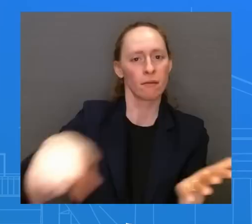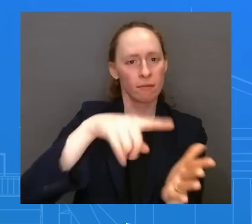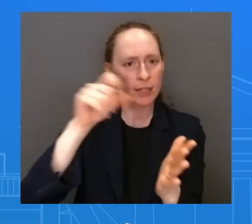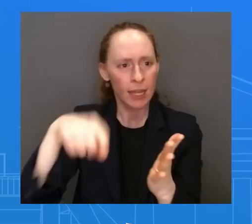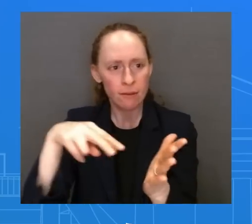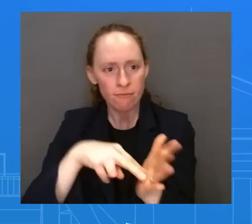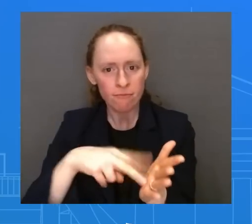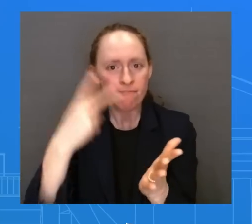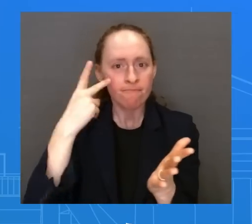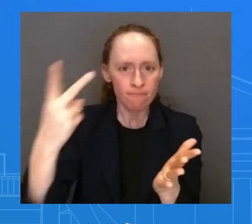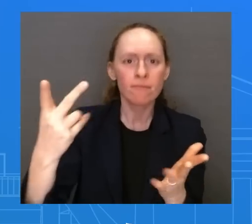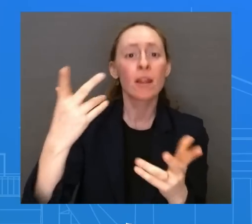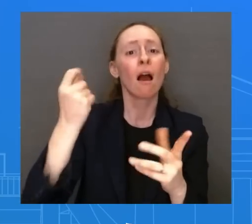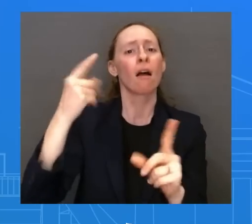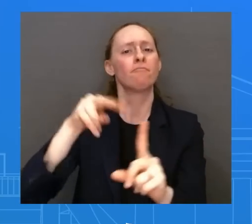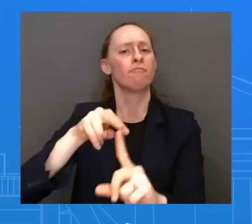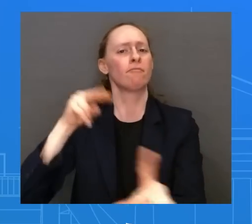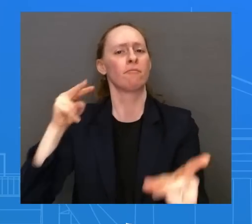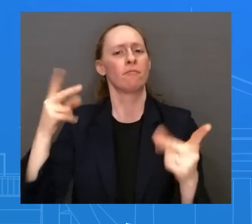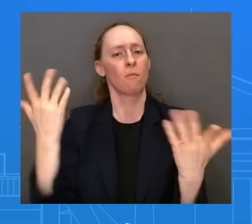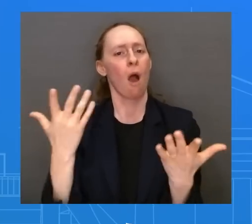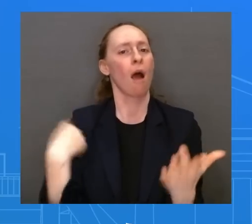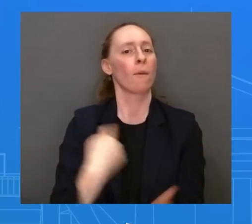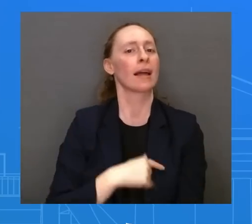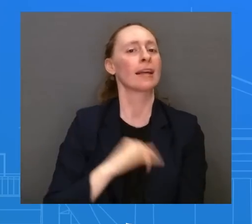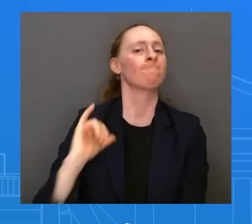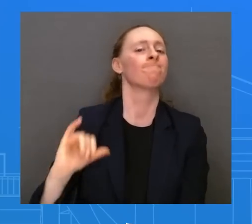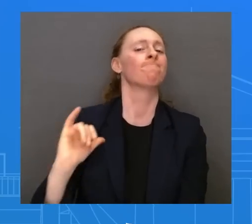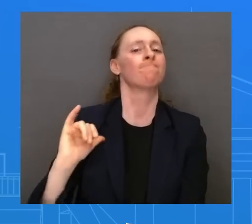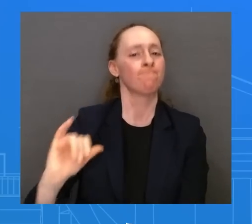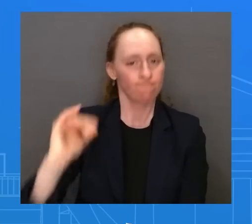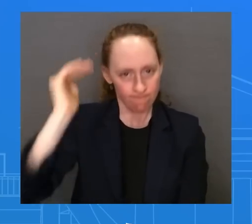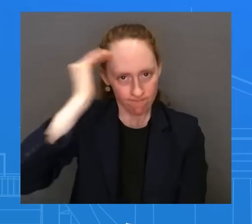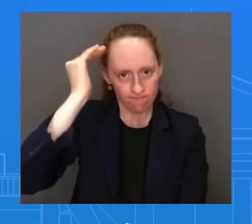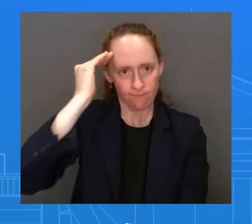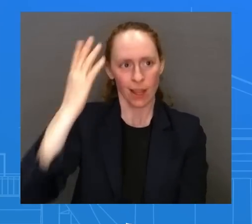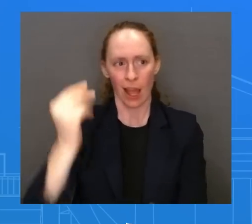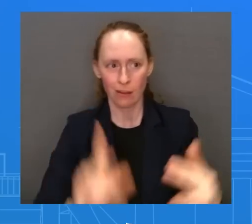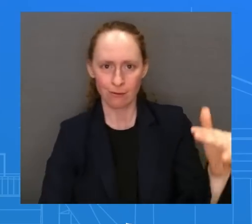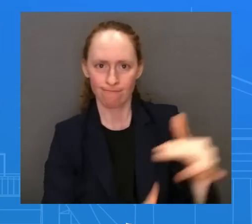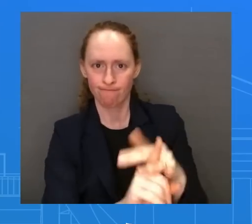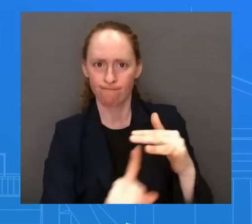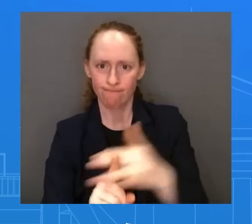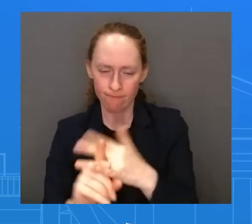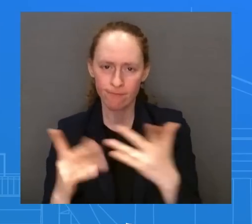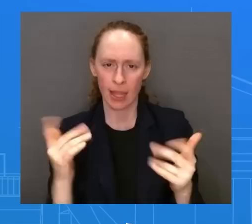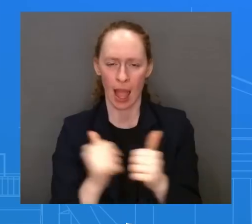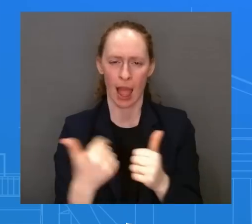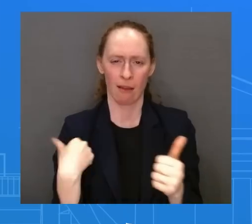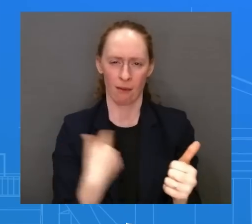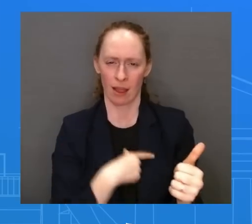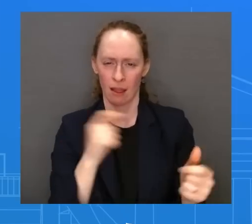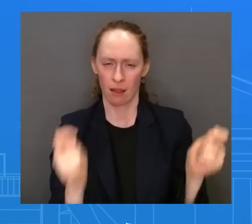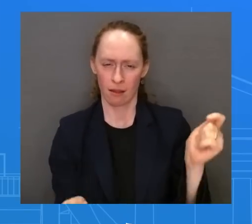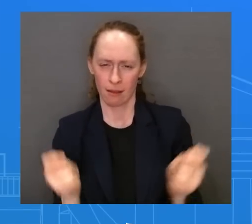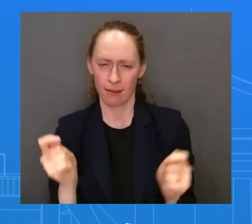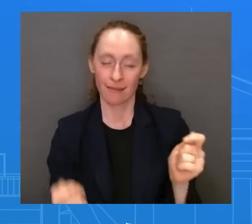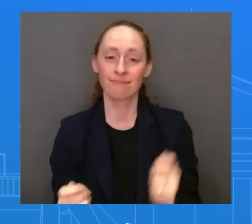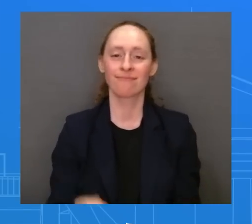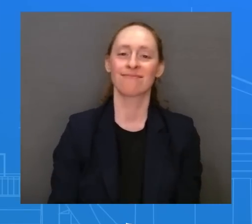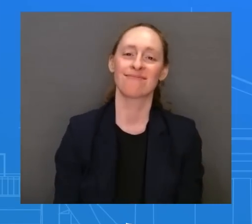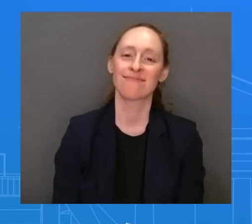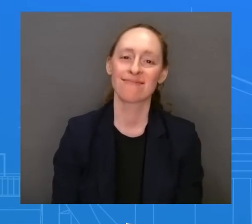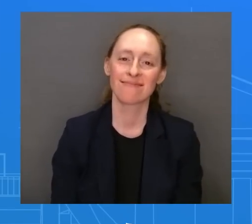have already implemented those lessons in other Global challenges my colleague Admiral John Kirby is here today